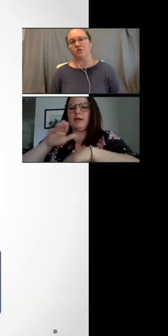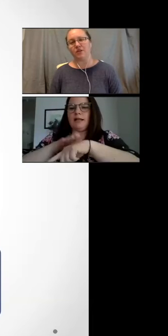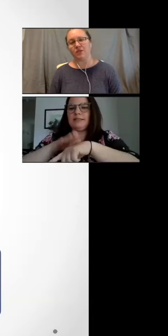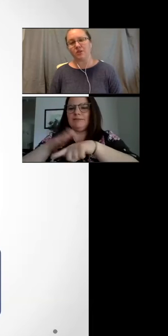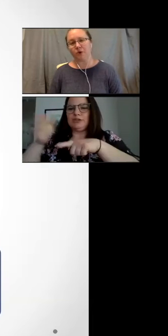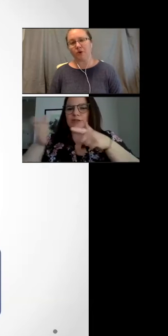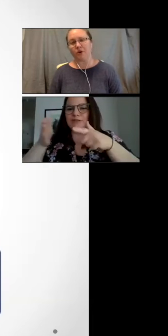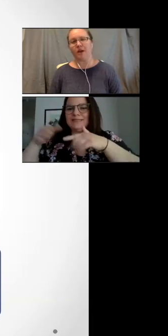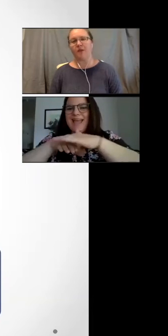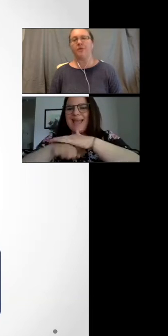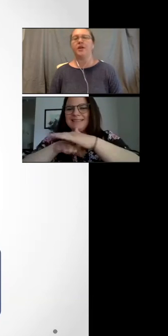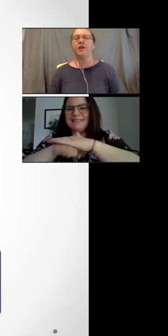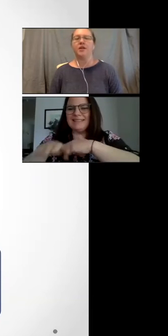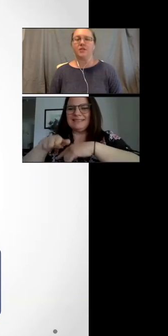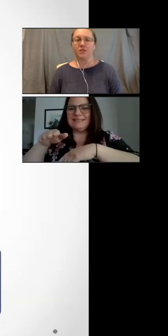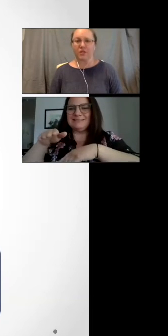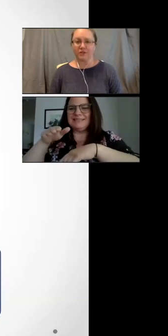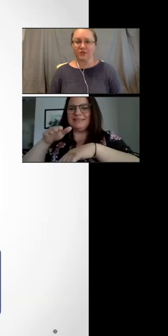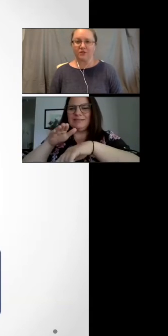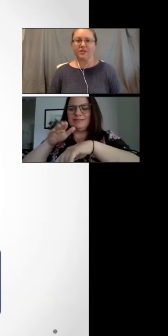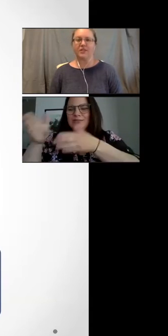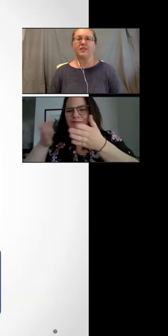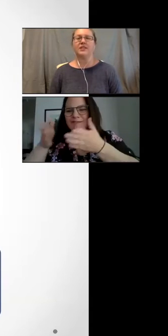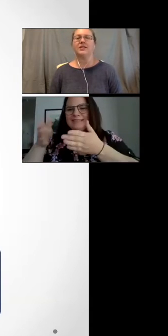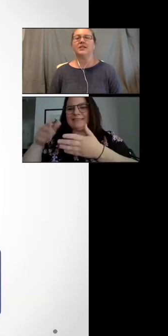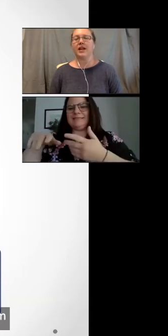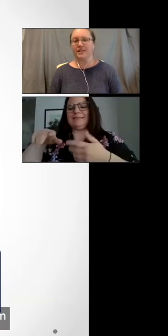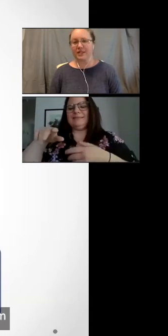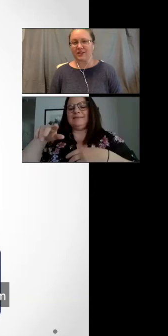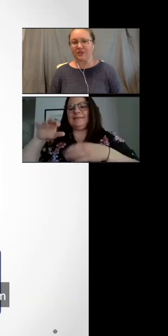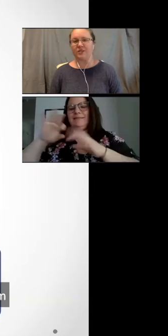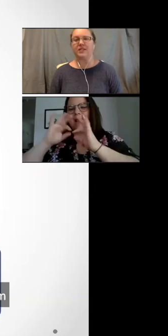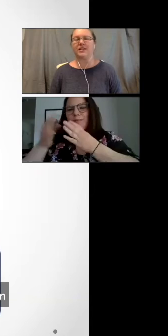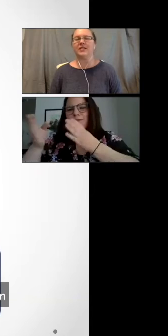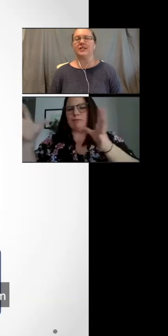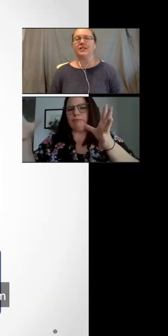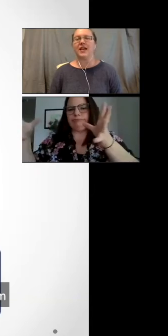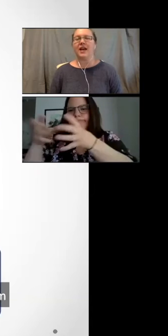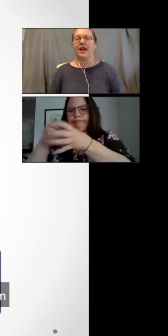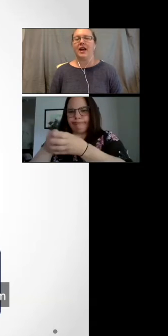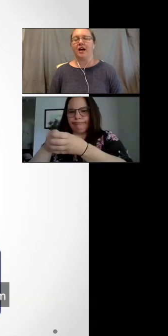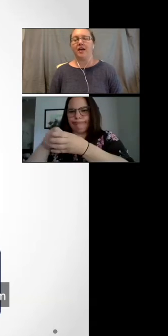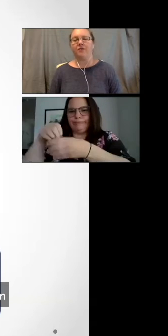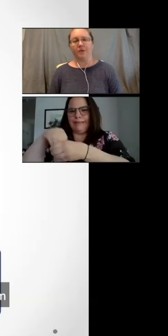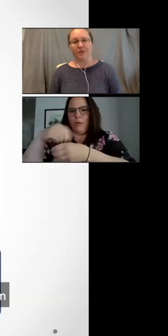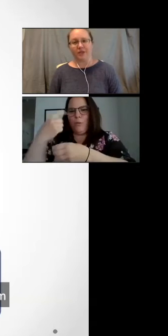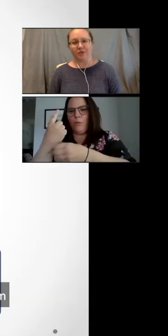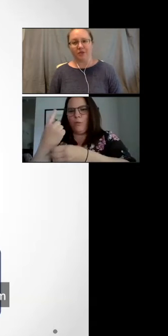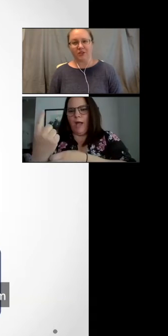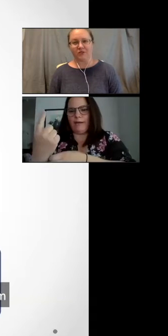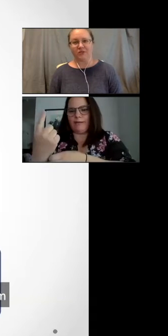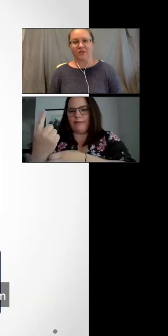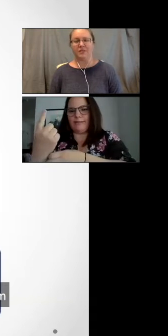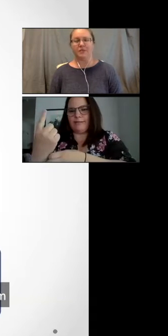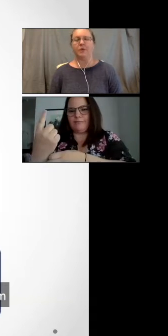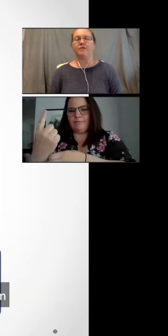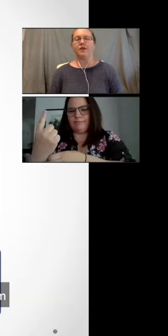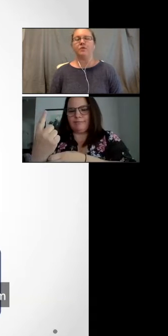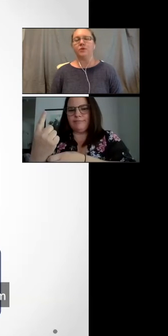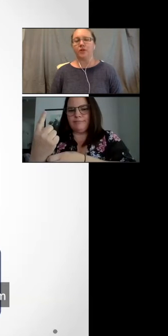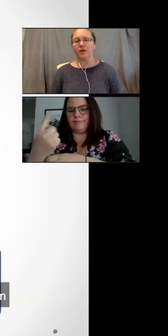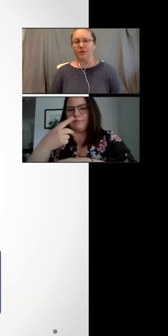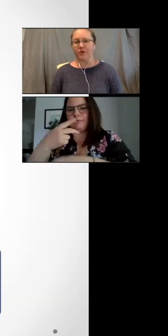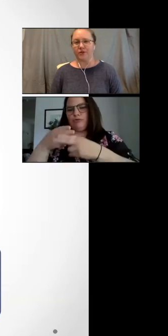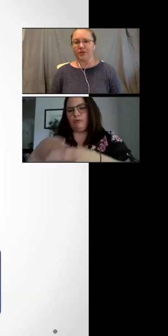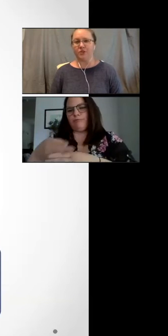youth transition program, consultative services, access services, and family and community services, but we have now